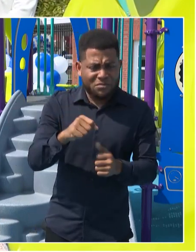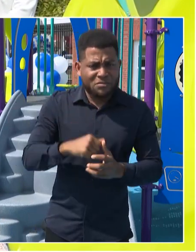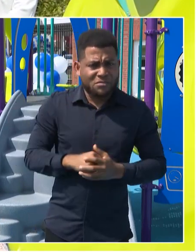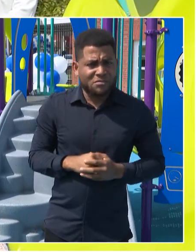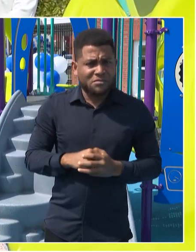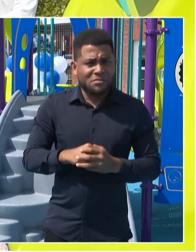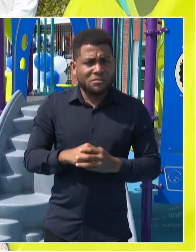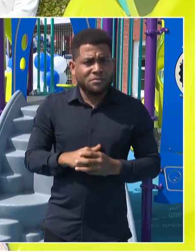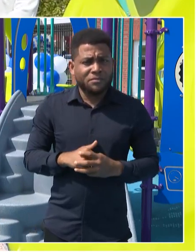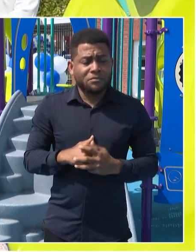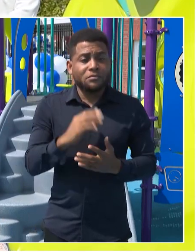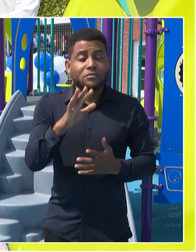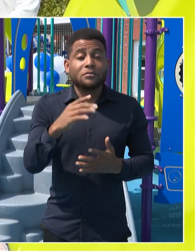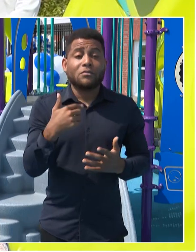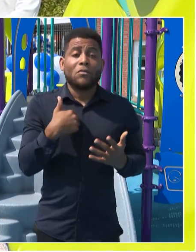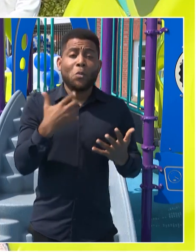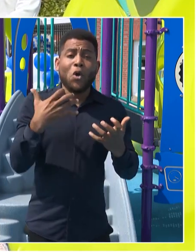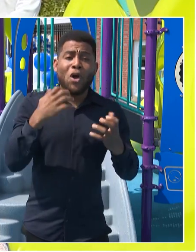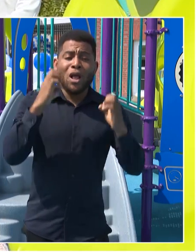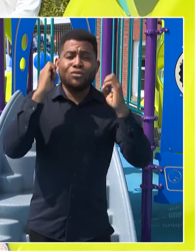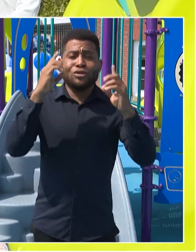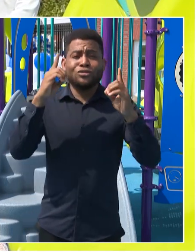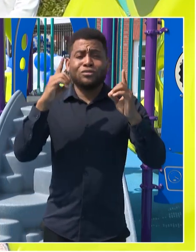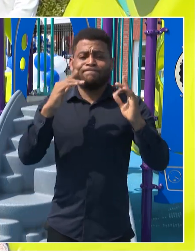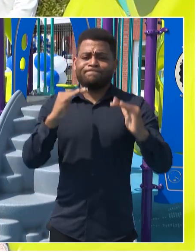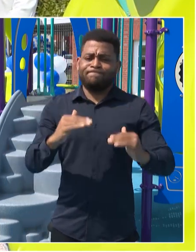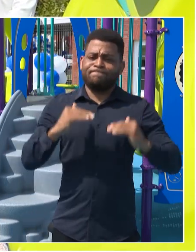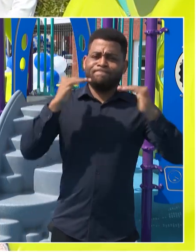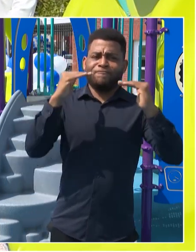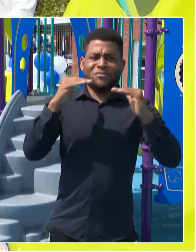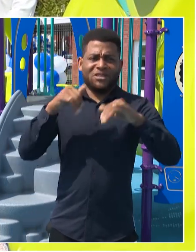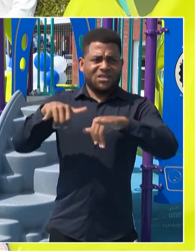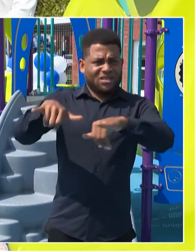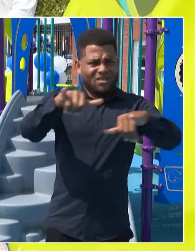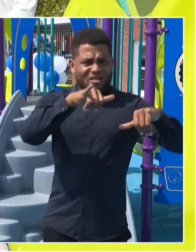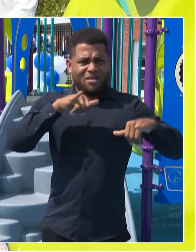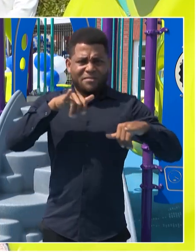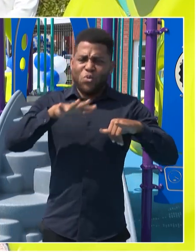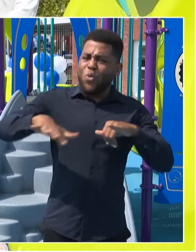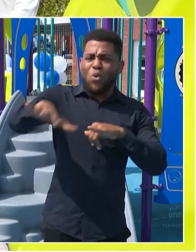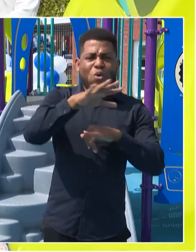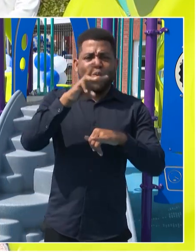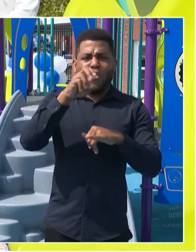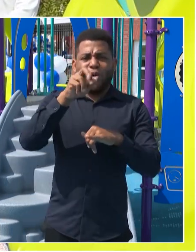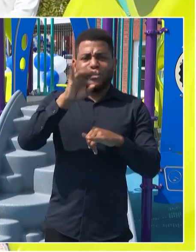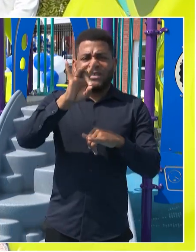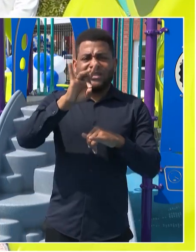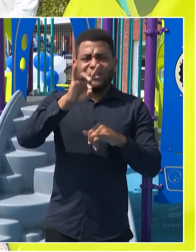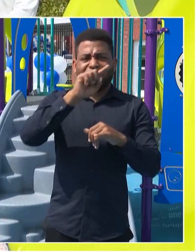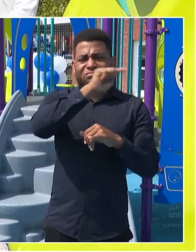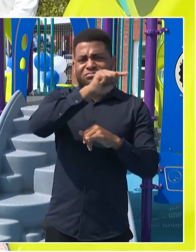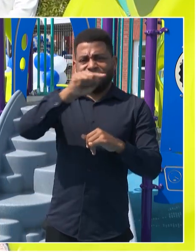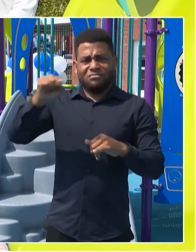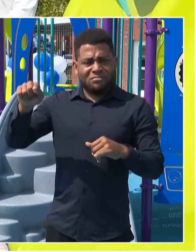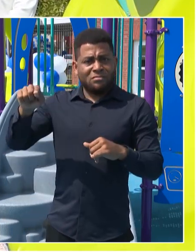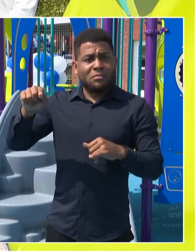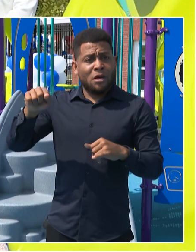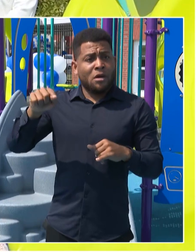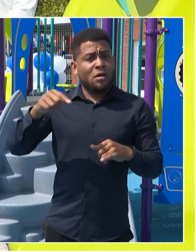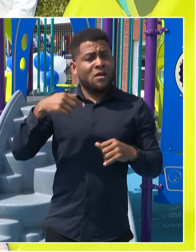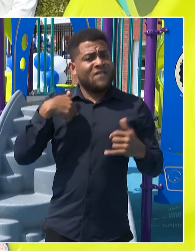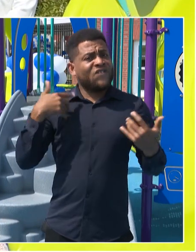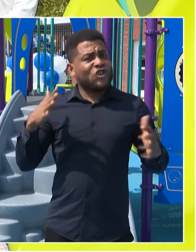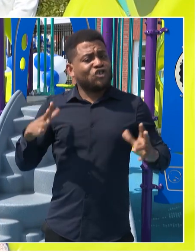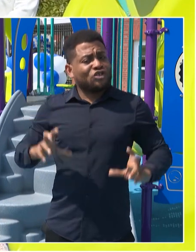In recent years, we've invested over $100 million in early learning opportunities, and today we're here at